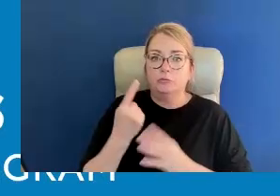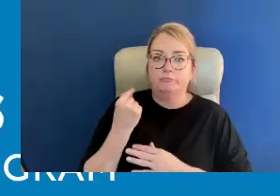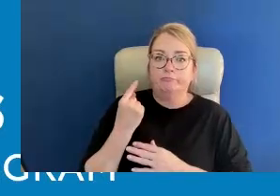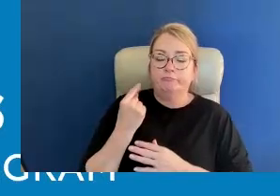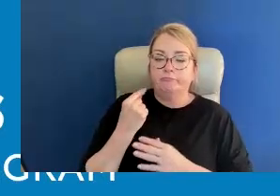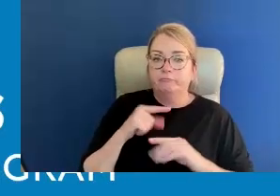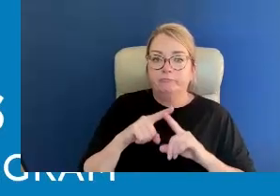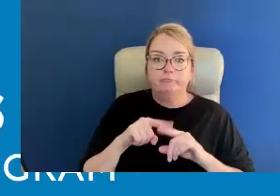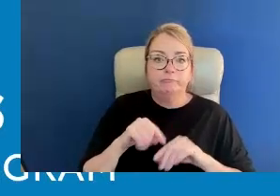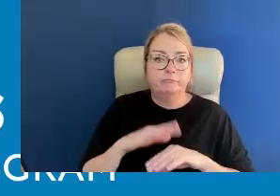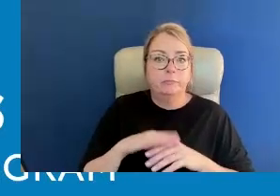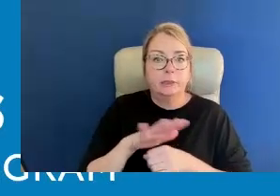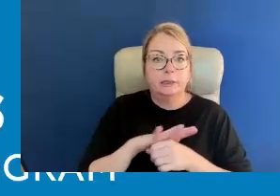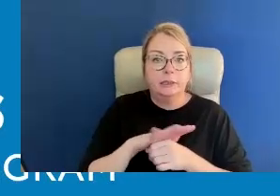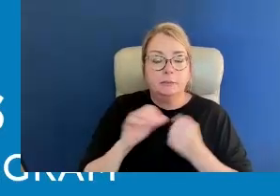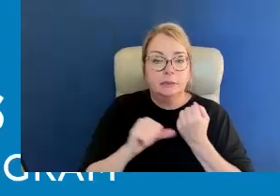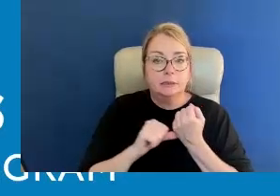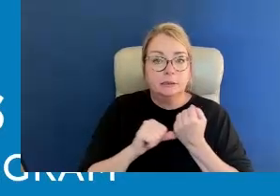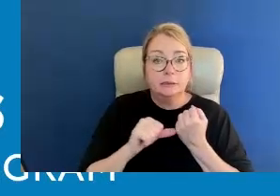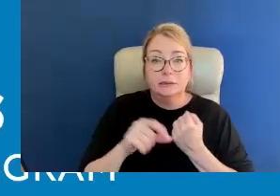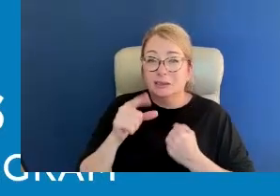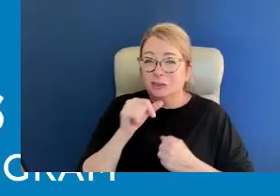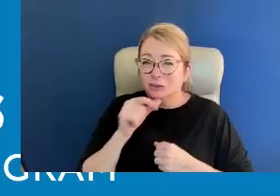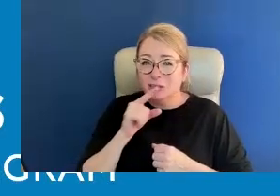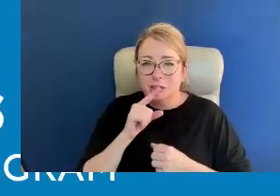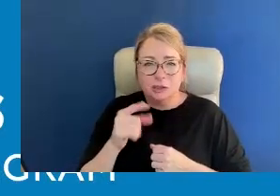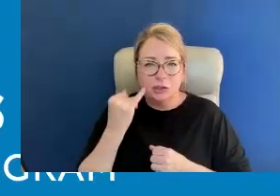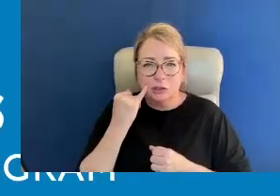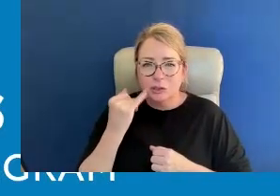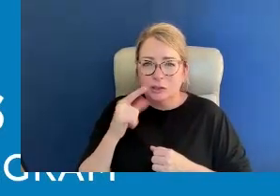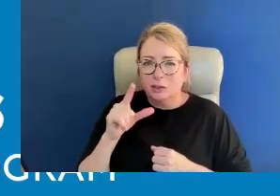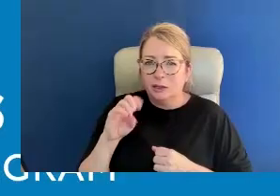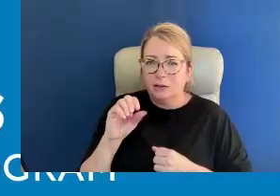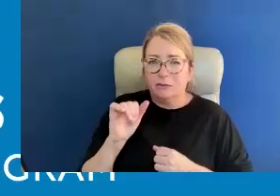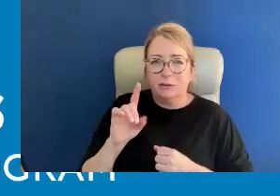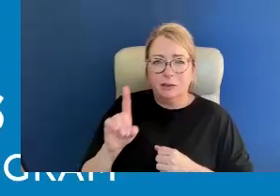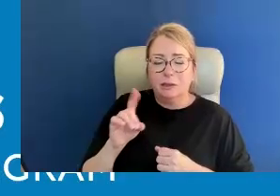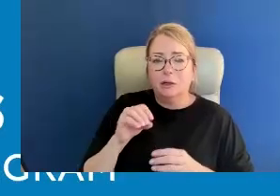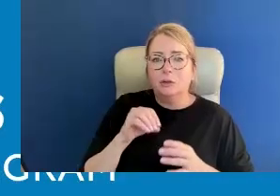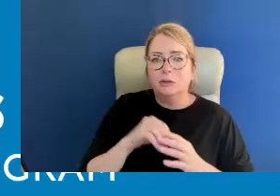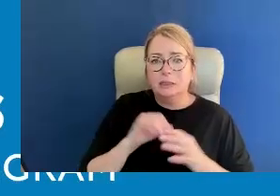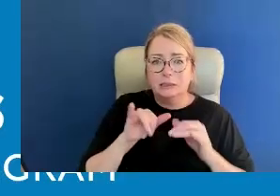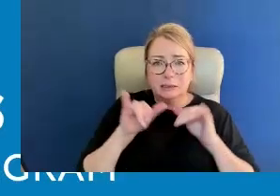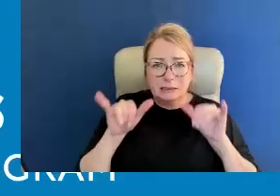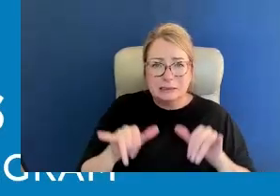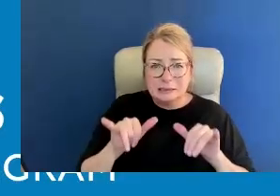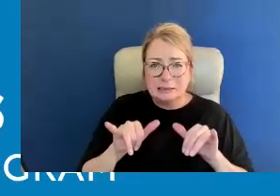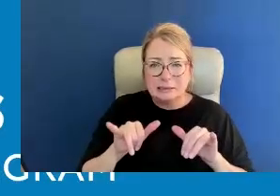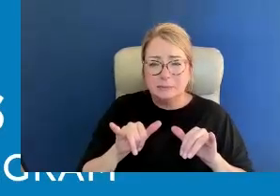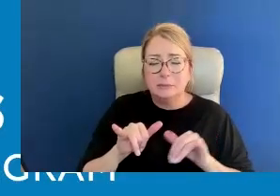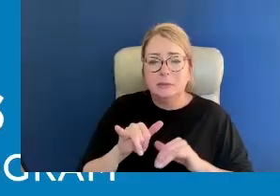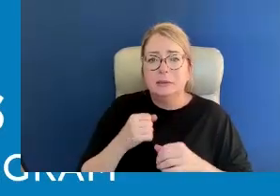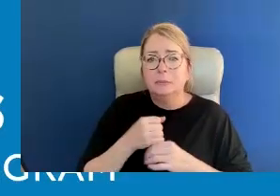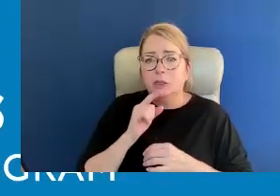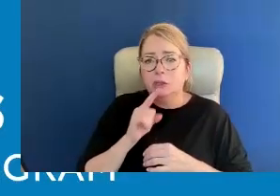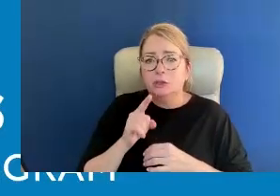rely on the campus assistance. So if you're not sure if your load is in our HRIS system, which is a Lucian colleague, make